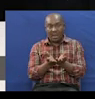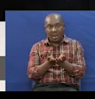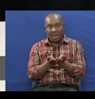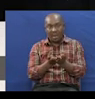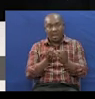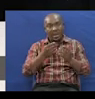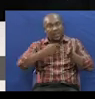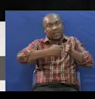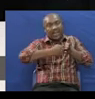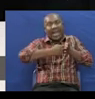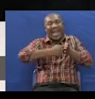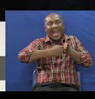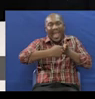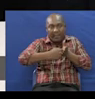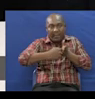geoid.